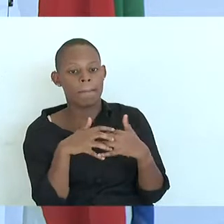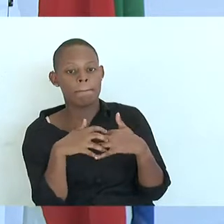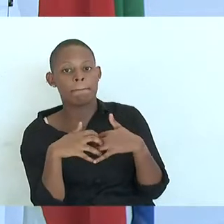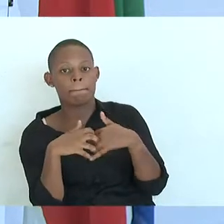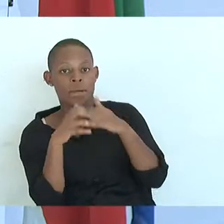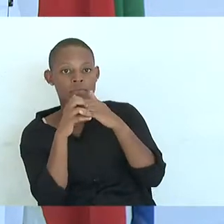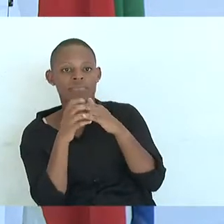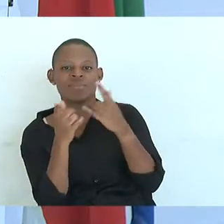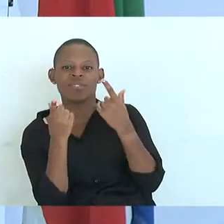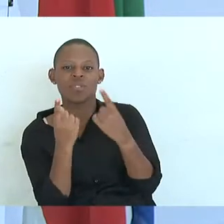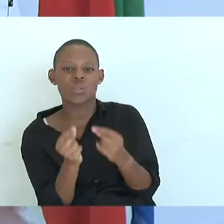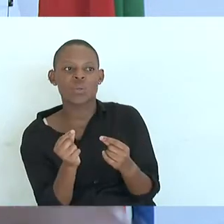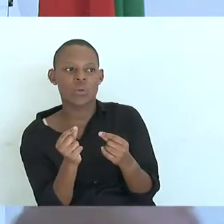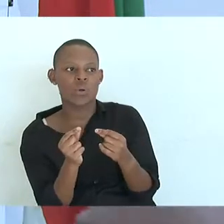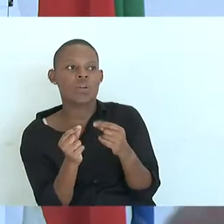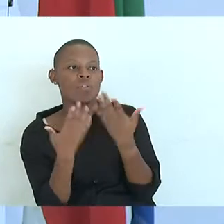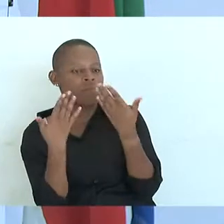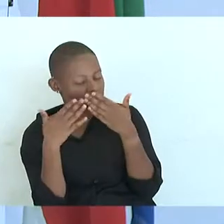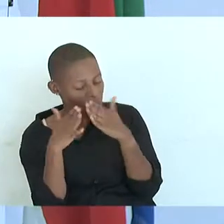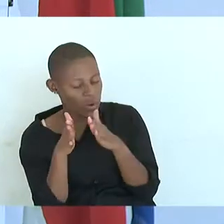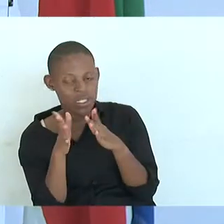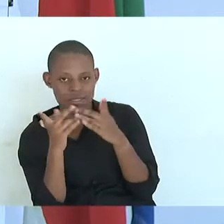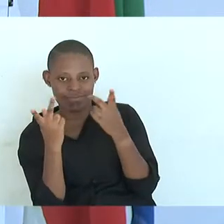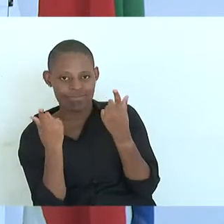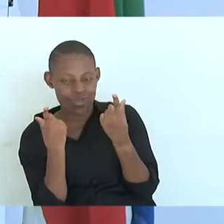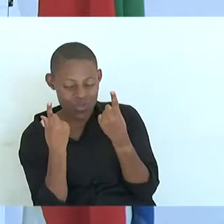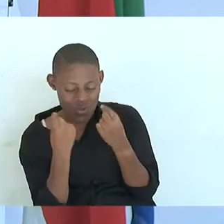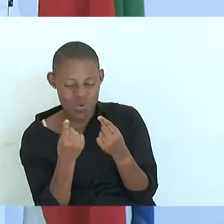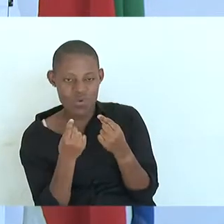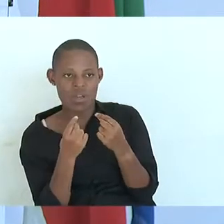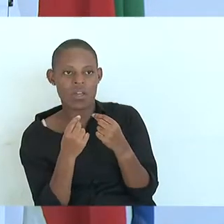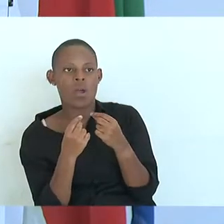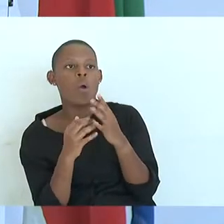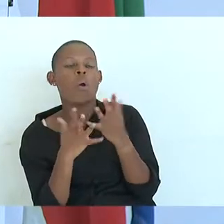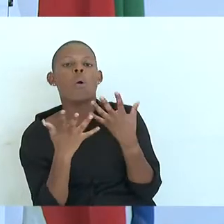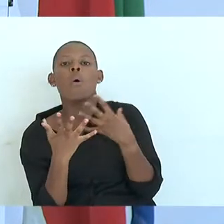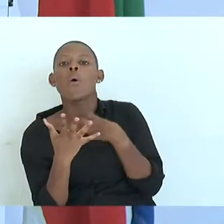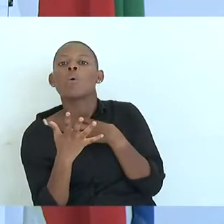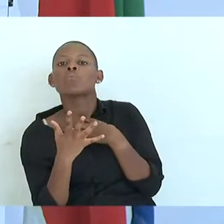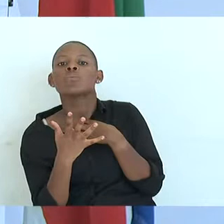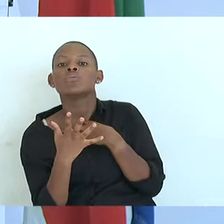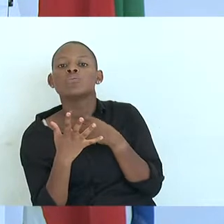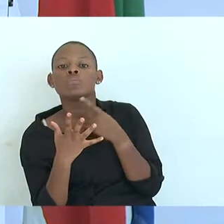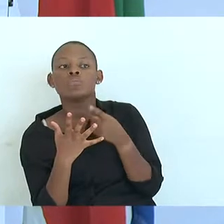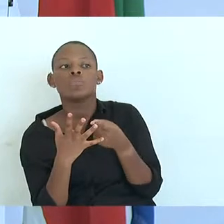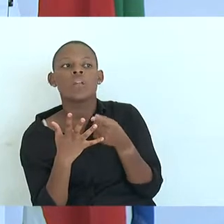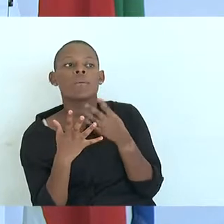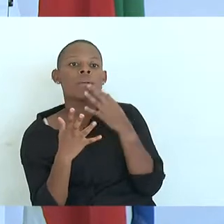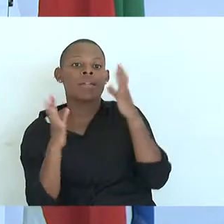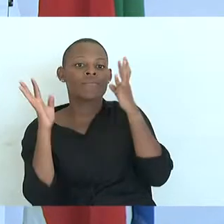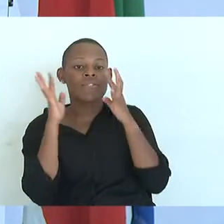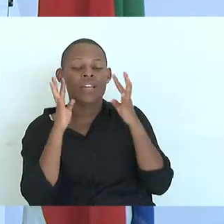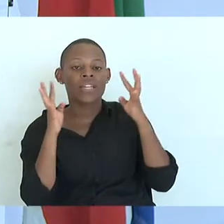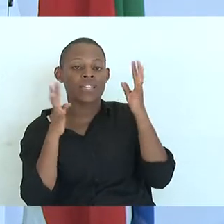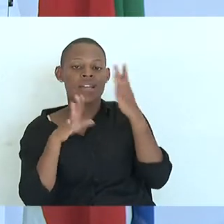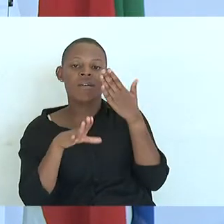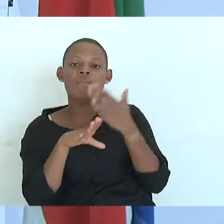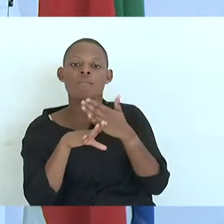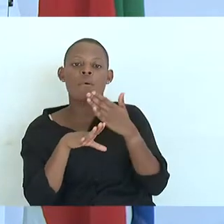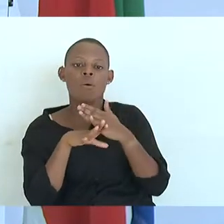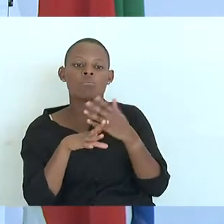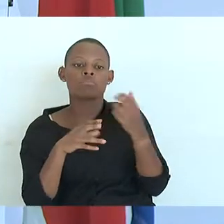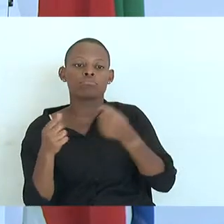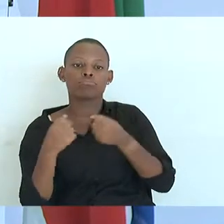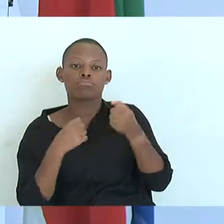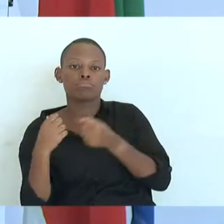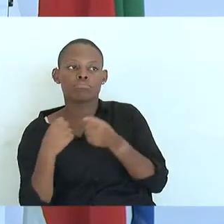on implementation. Focus on ownership. Focus on creating the jobs. Focus